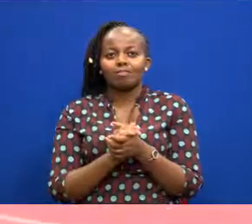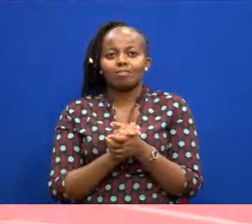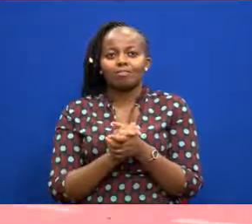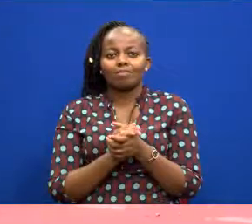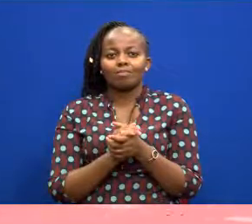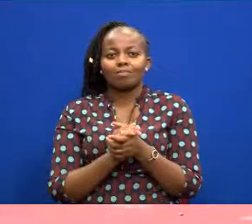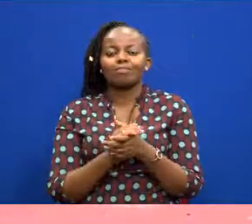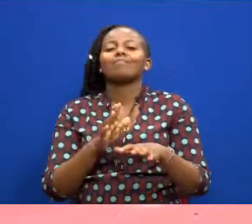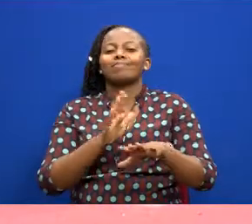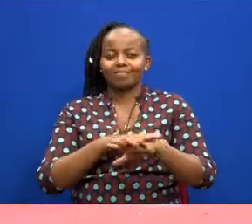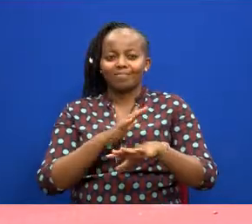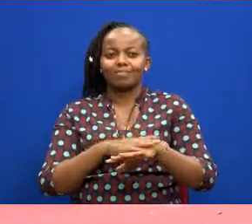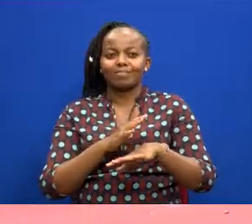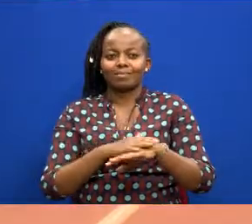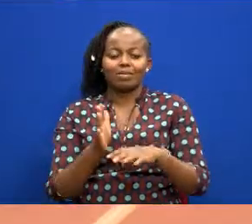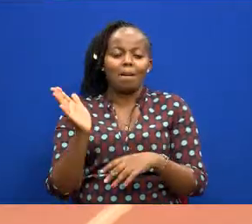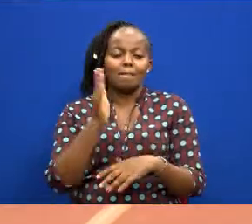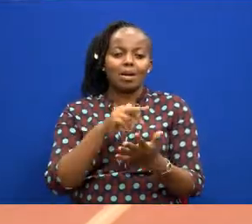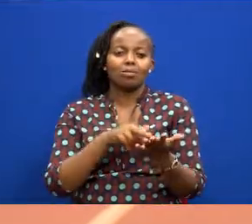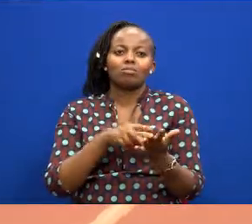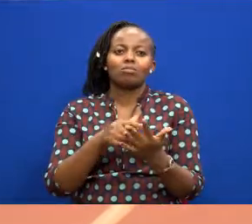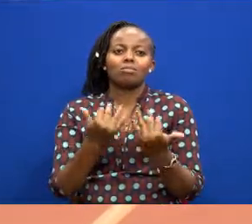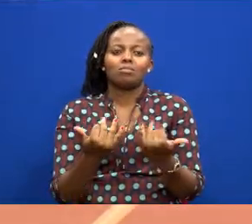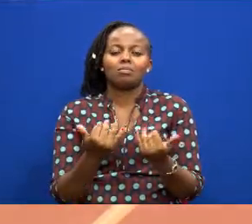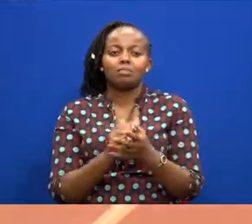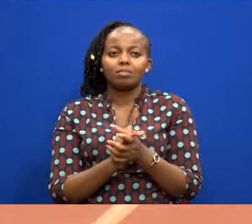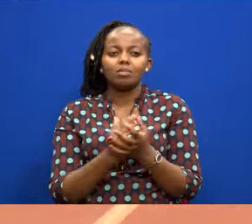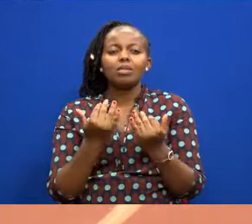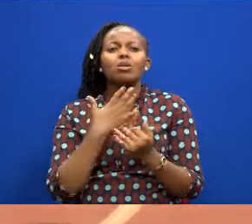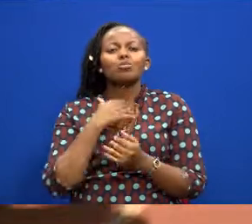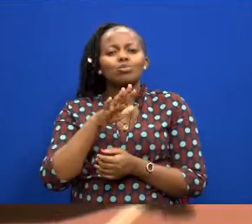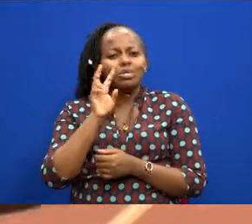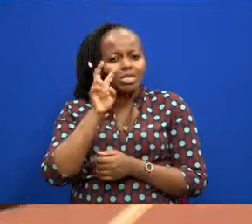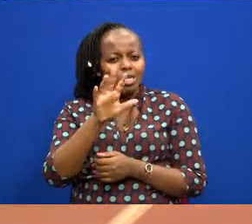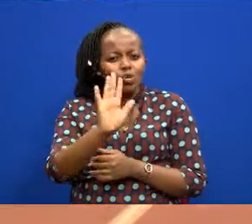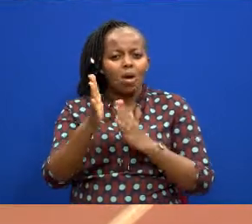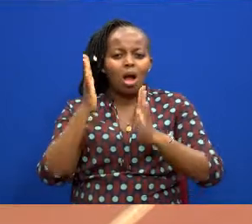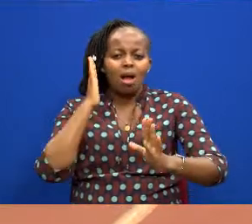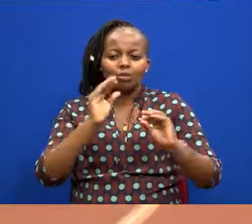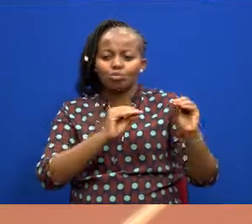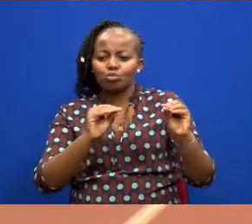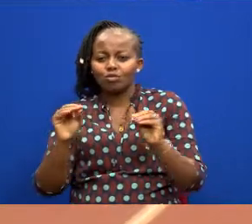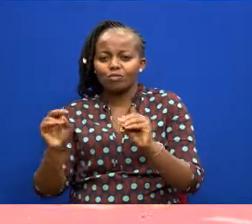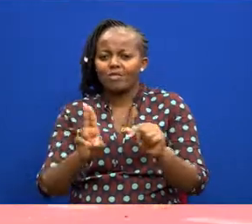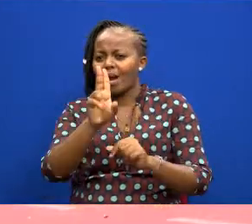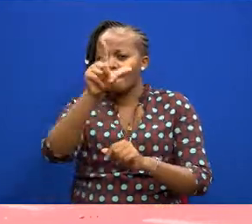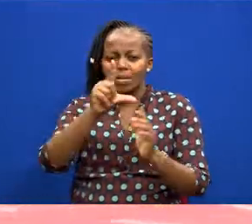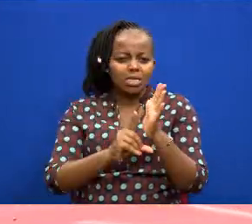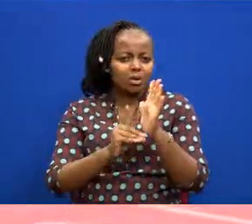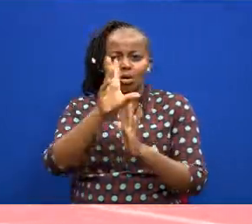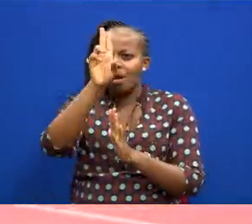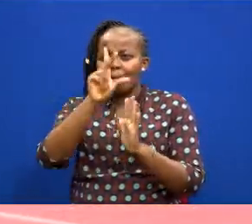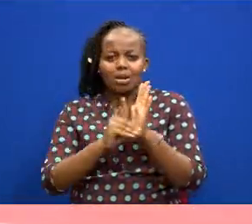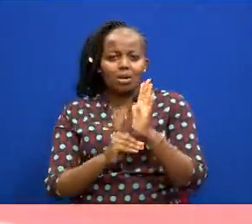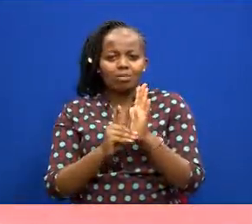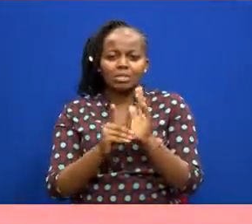push, push, push. Lovely. Just get back. I want to see your hands moving up and down. I